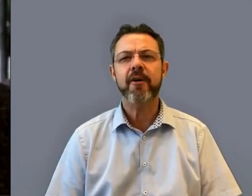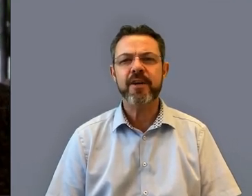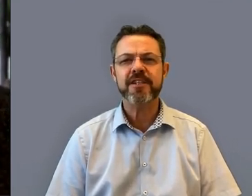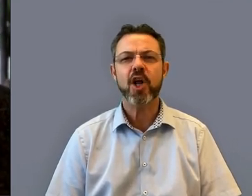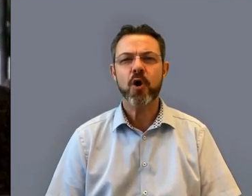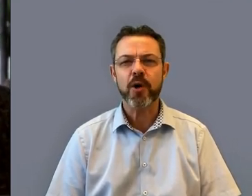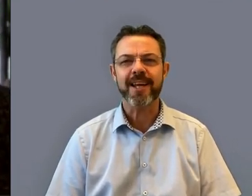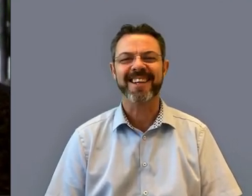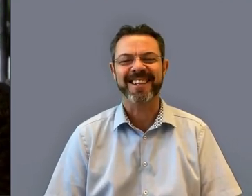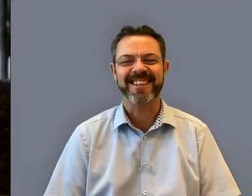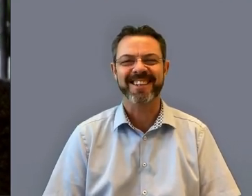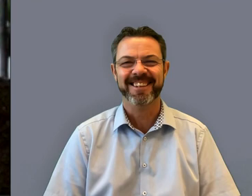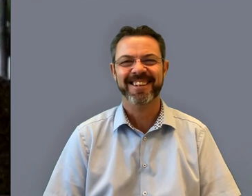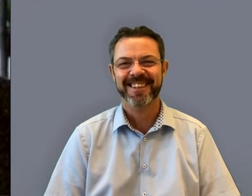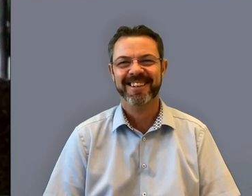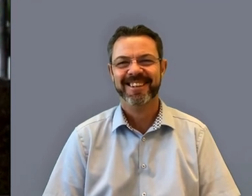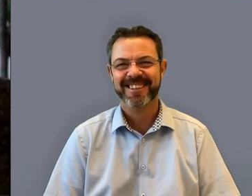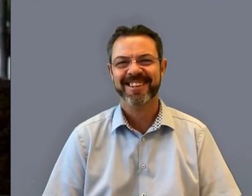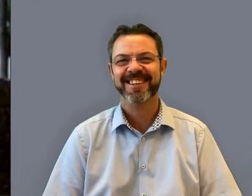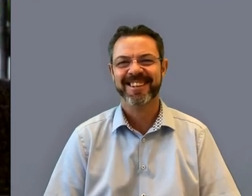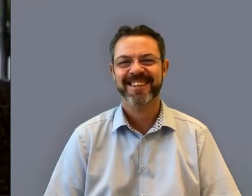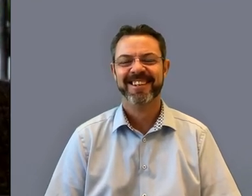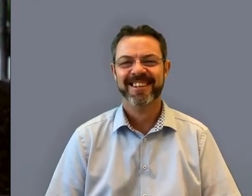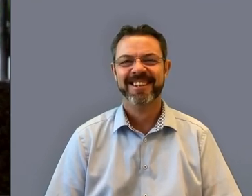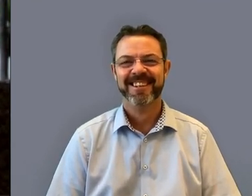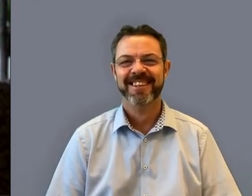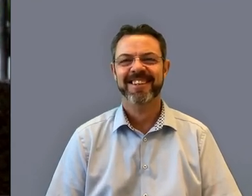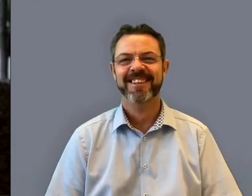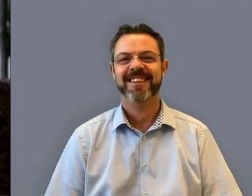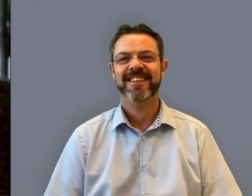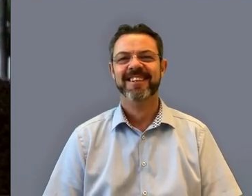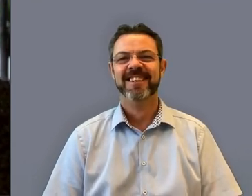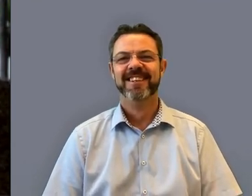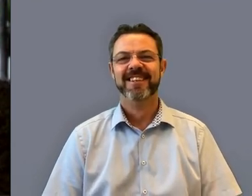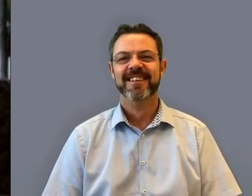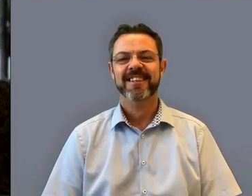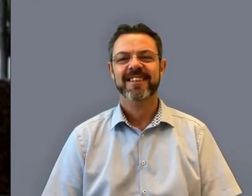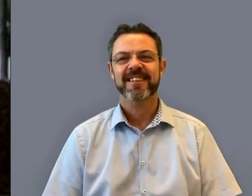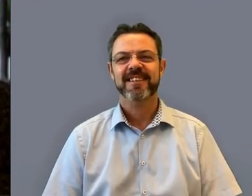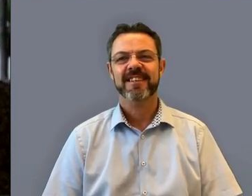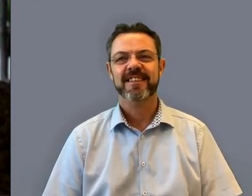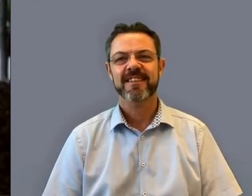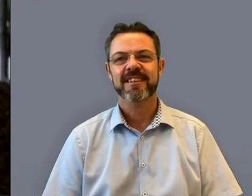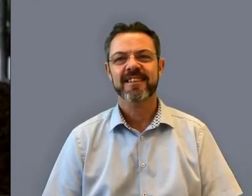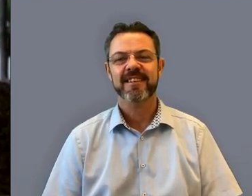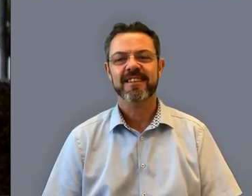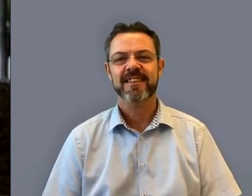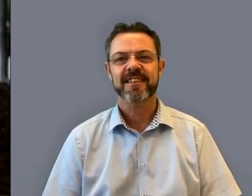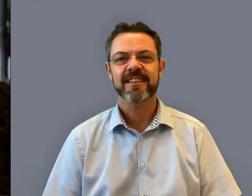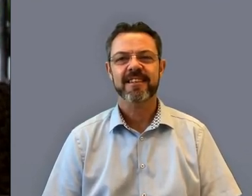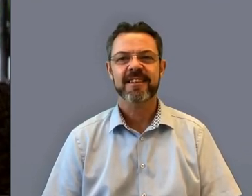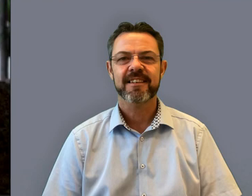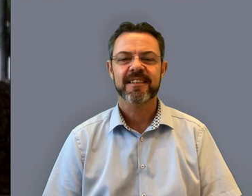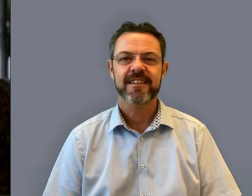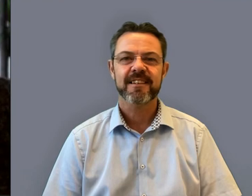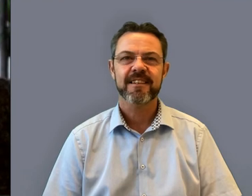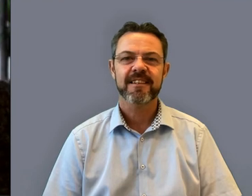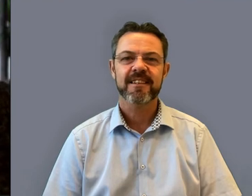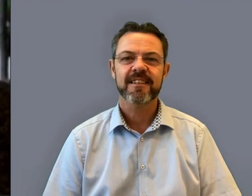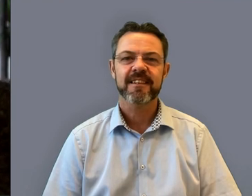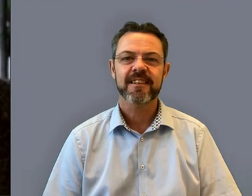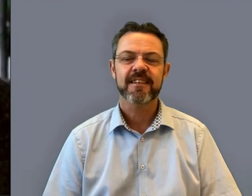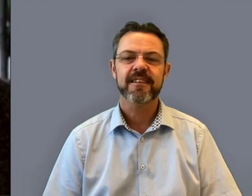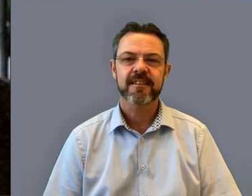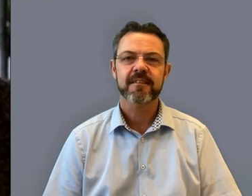doing last-mile delivery very slowly. So and that is challenges. So that means when you do this planning, you have to be